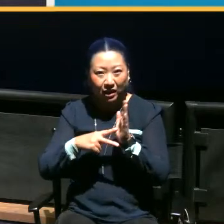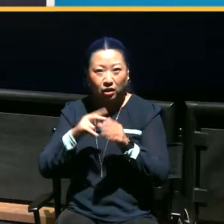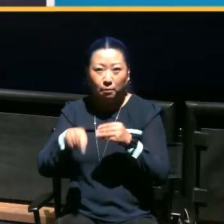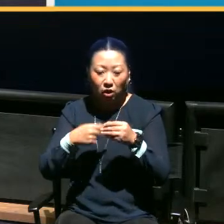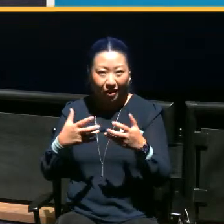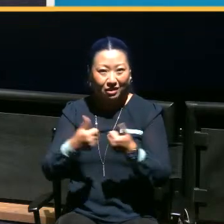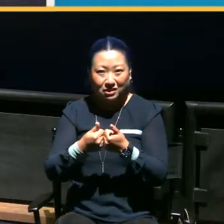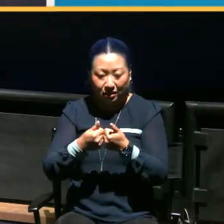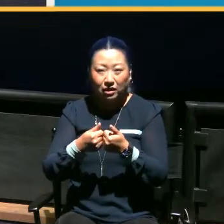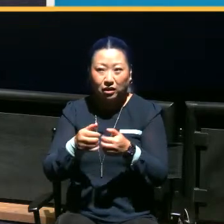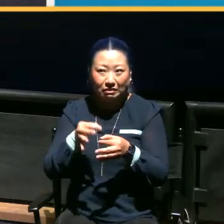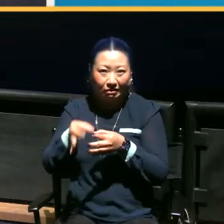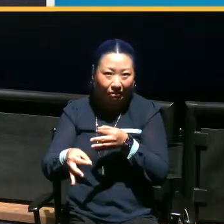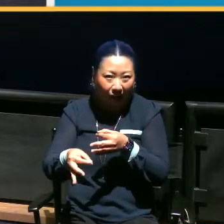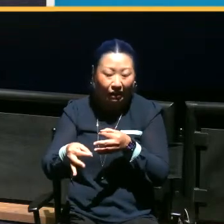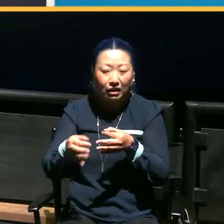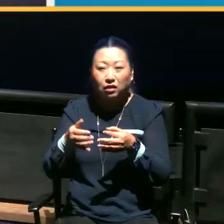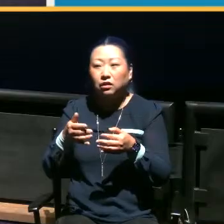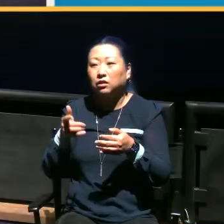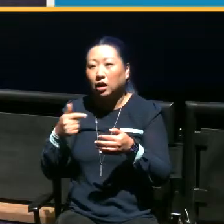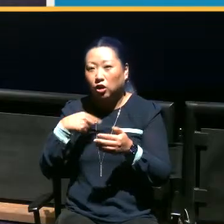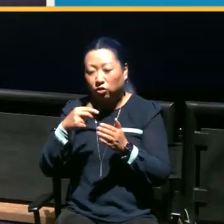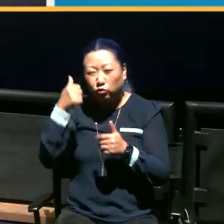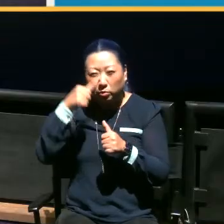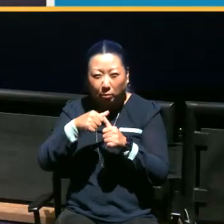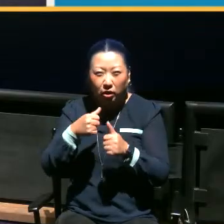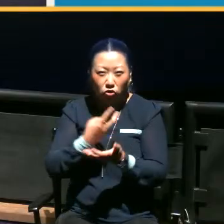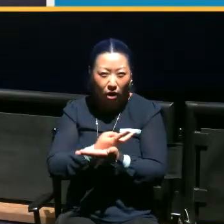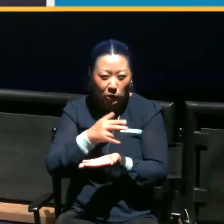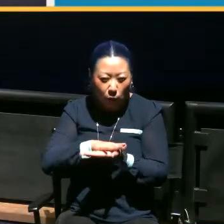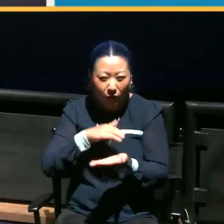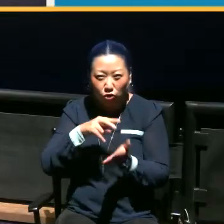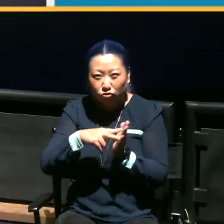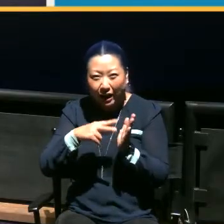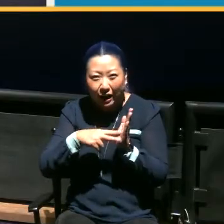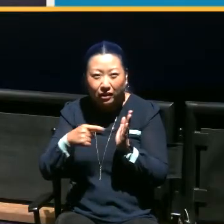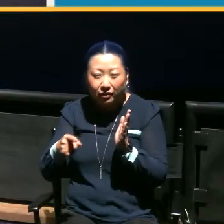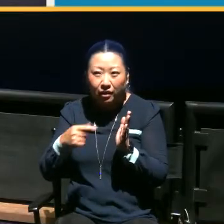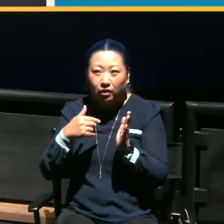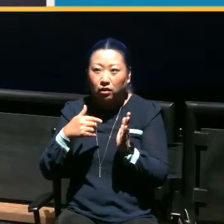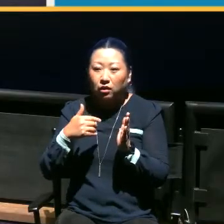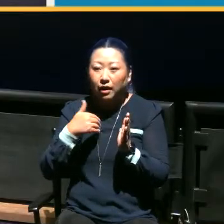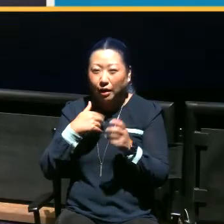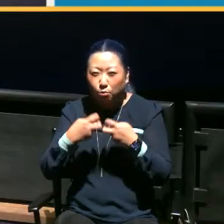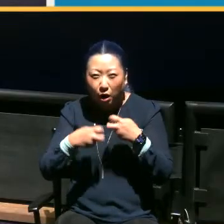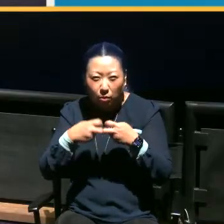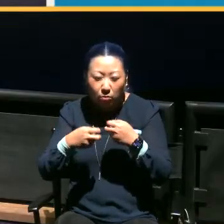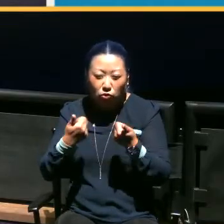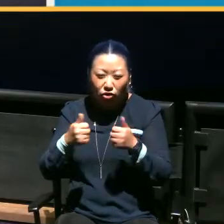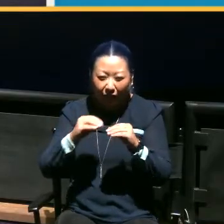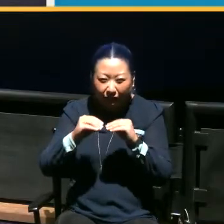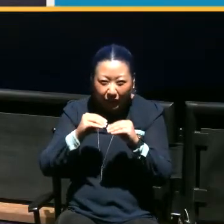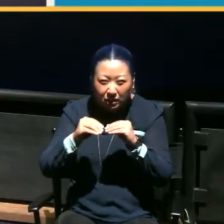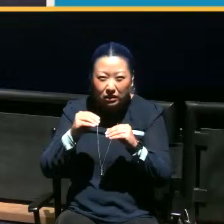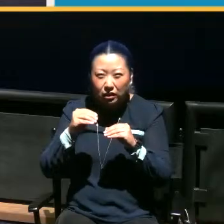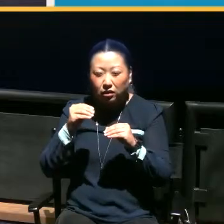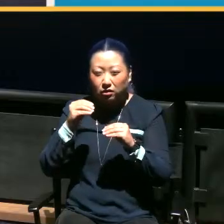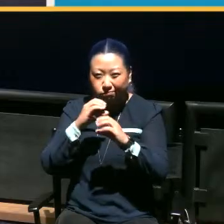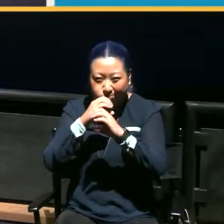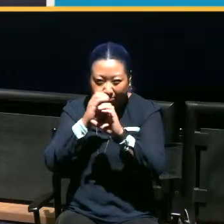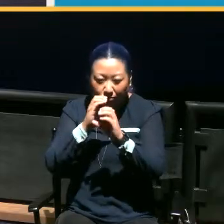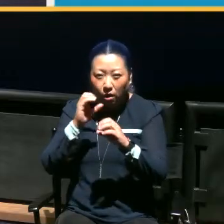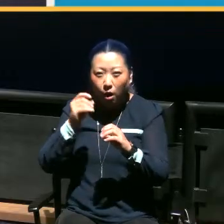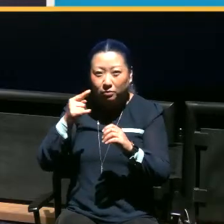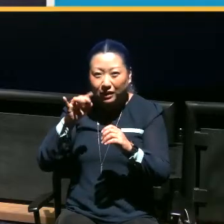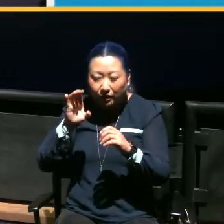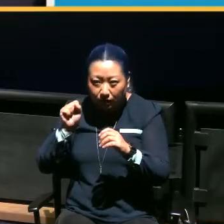was in grad school, and they had some issues with that's why CoStar went in there, to help the corrective optics and so on. And so I followed this, and I was